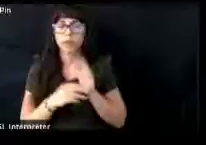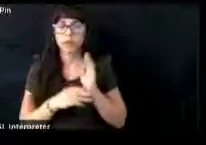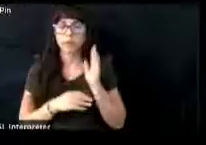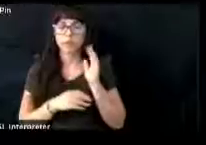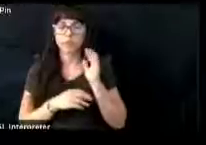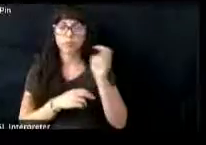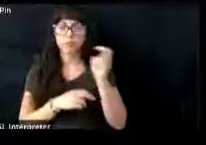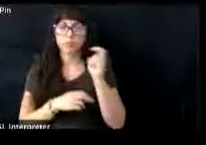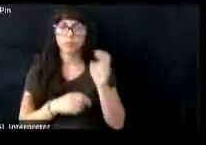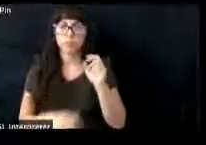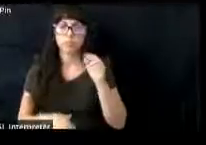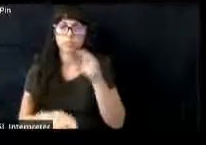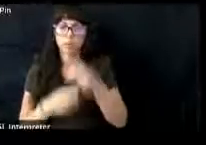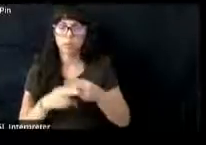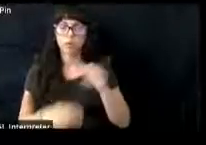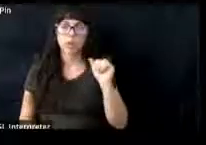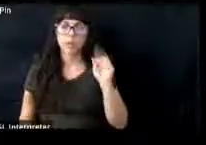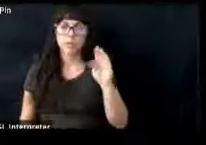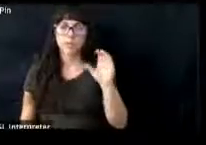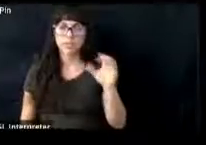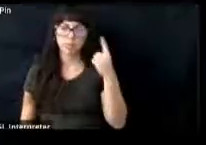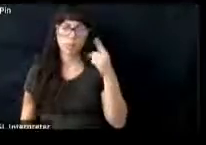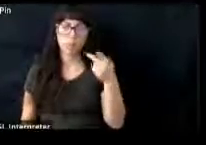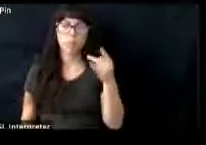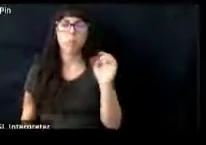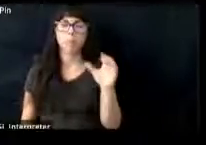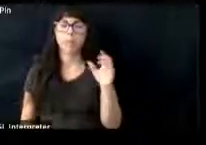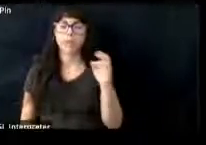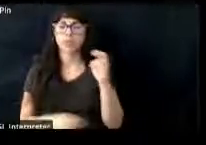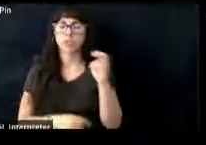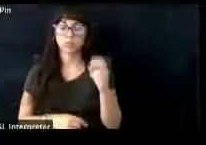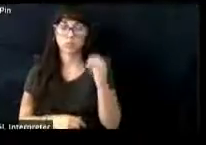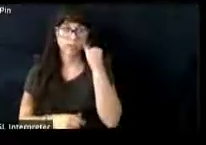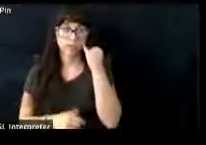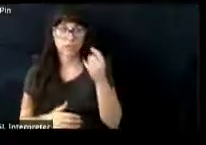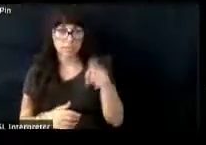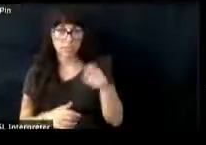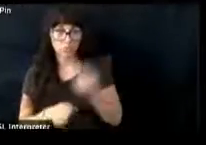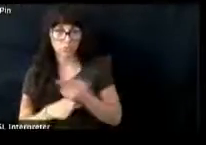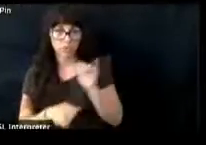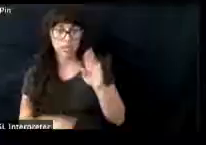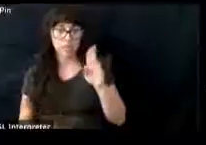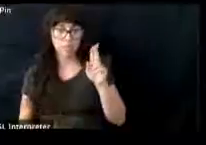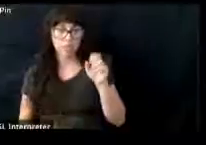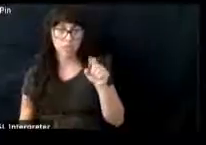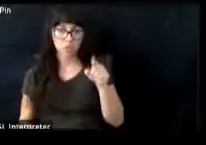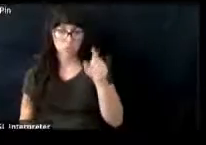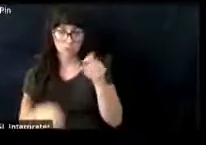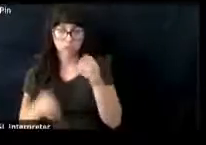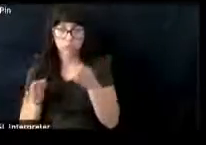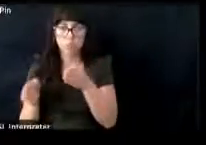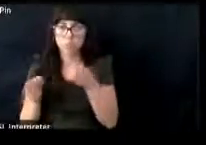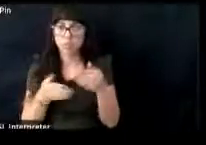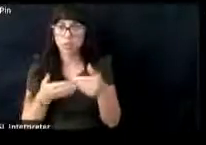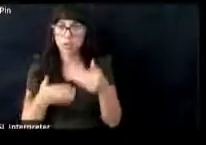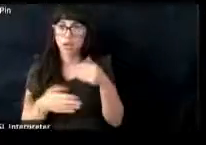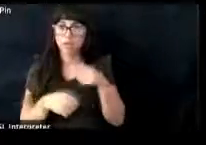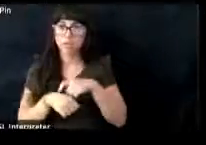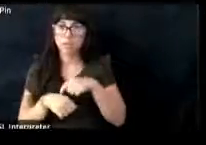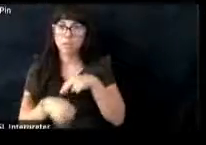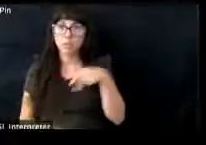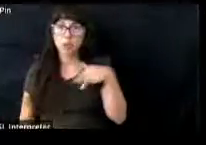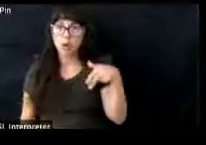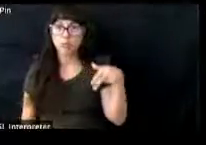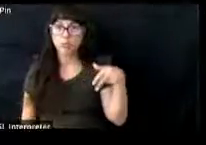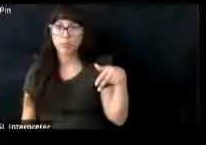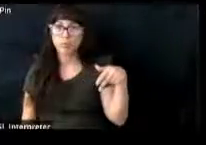called ABC. But in order to use that bus, you need to be able to plan to be able to walk there and